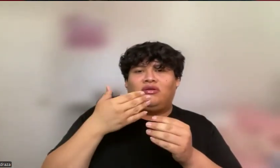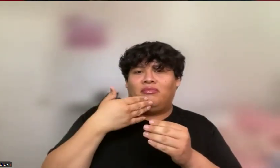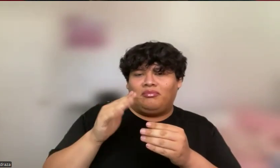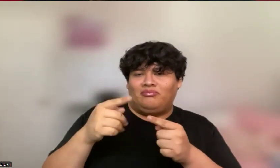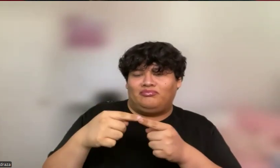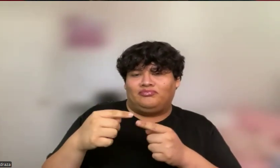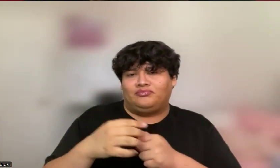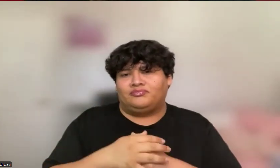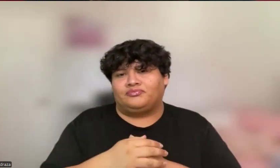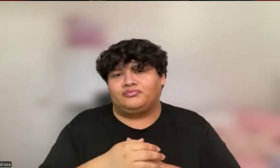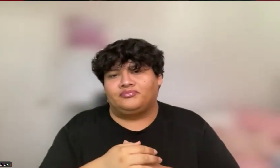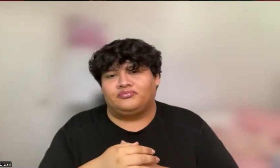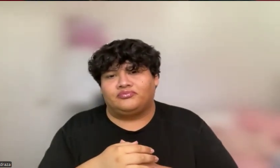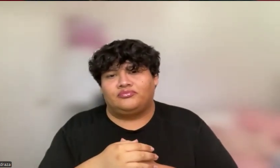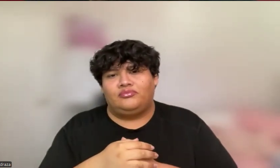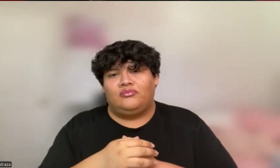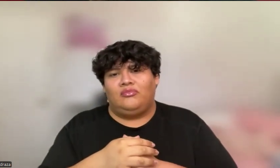an existing